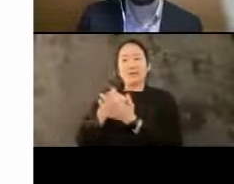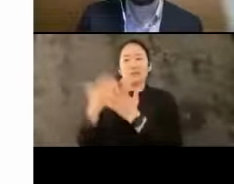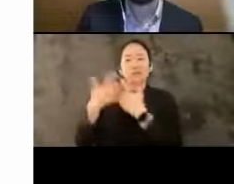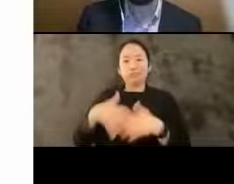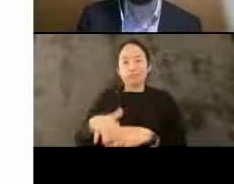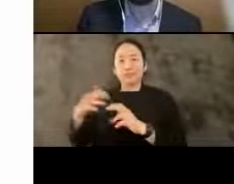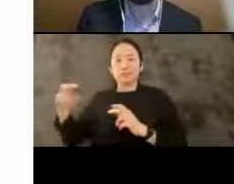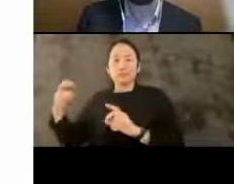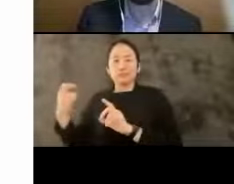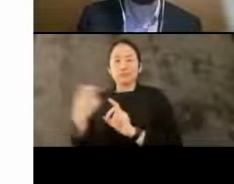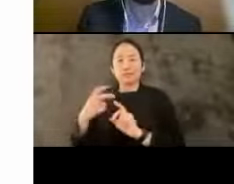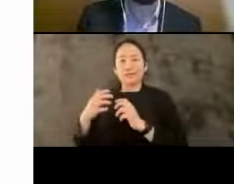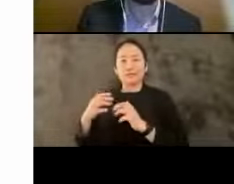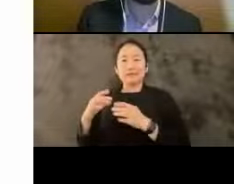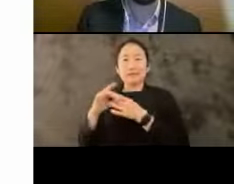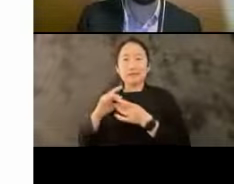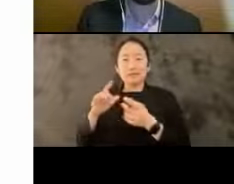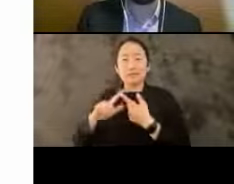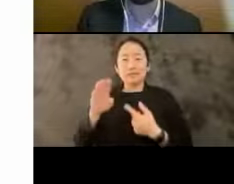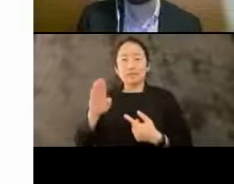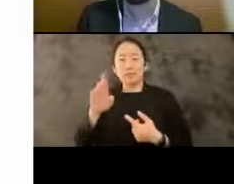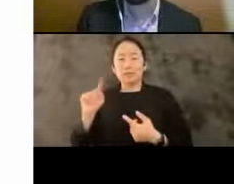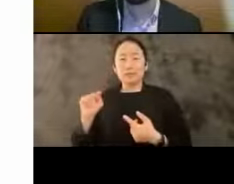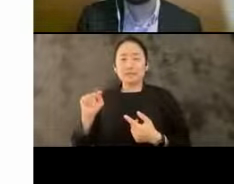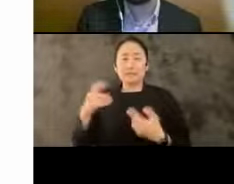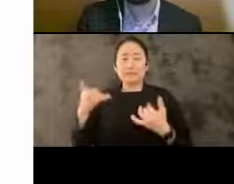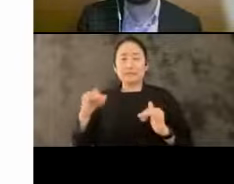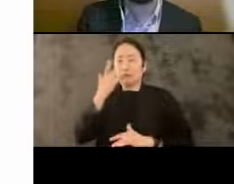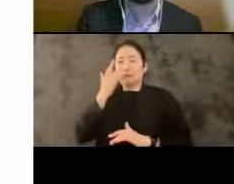BRT. It's all kind of early right now, but